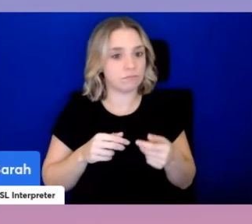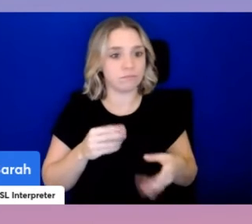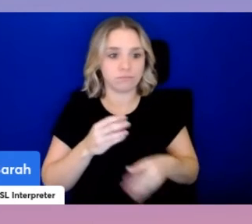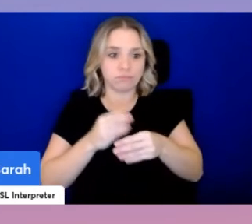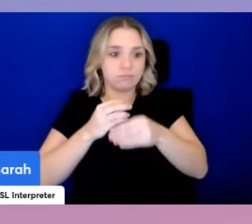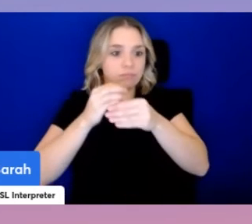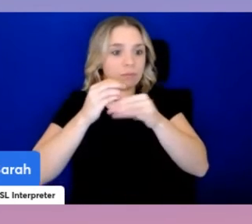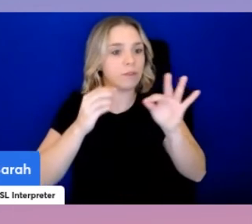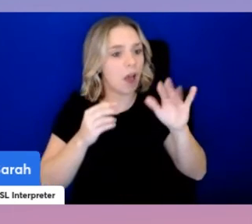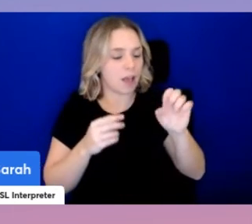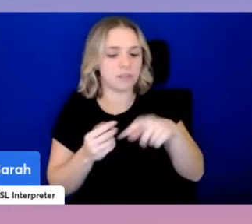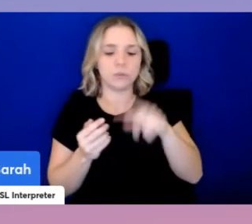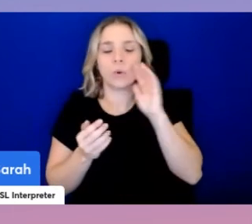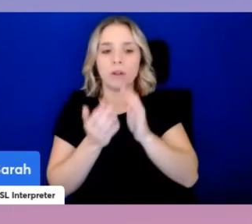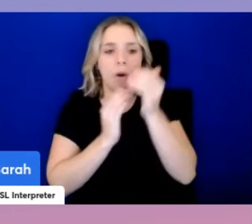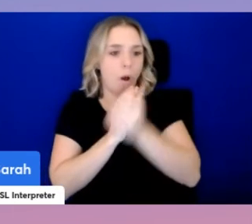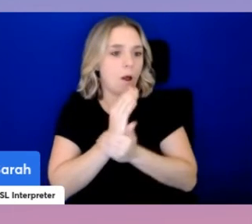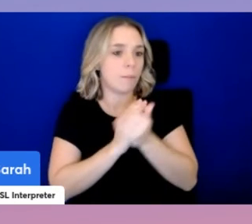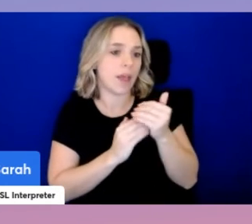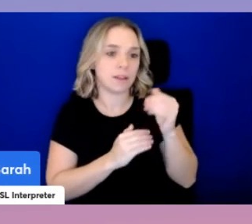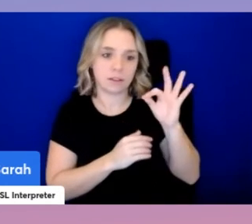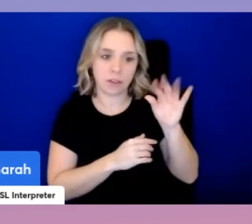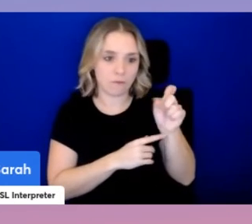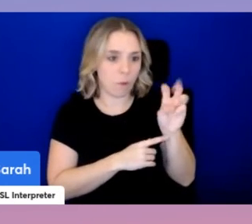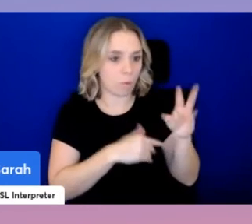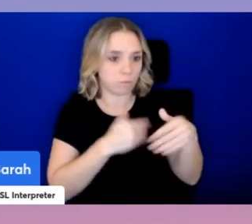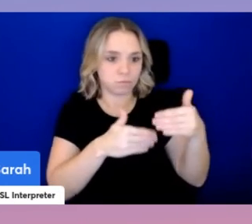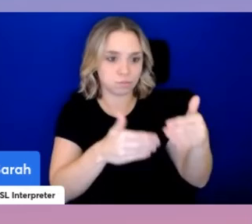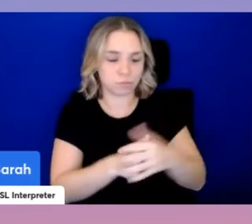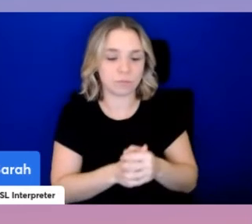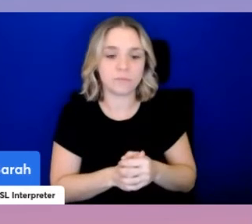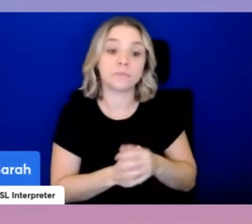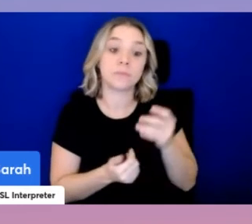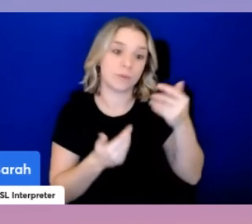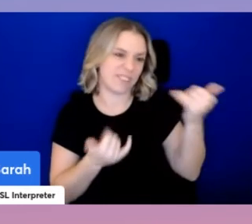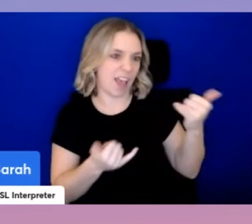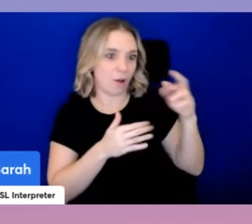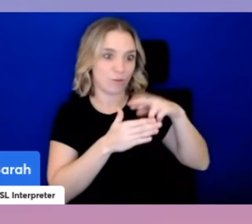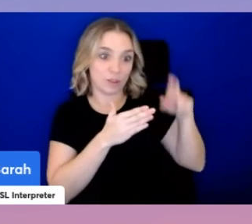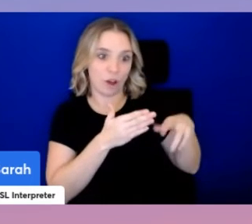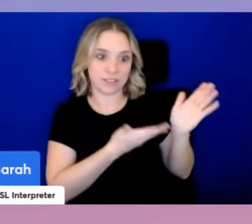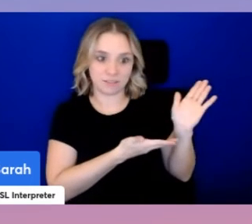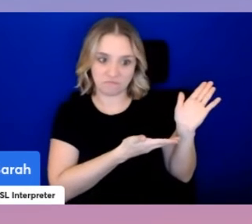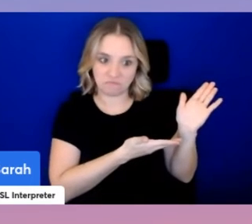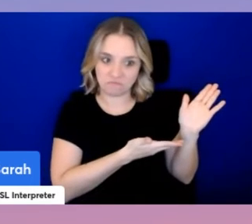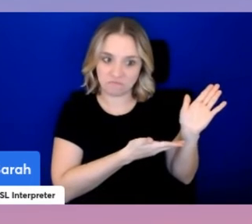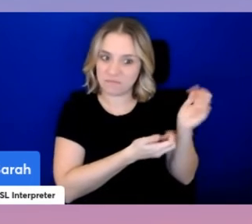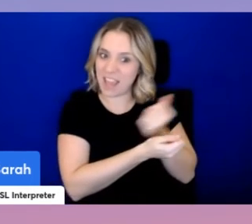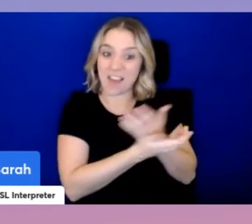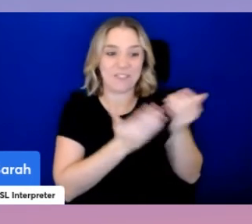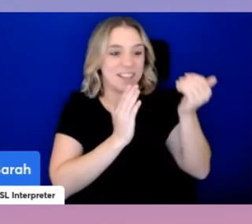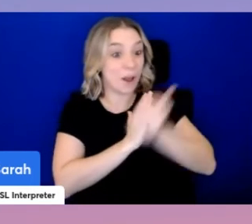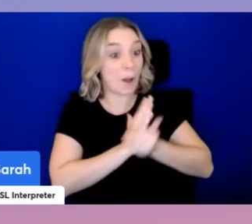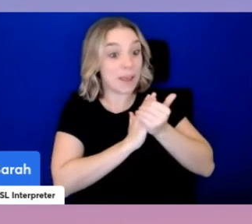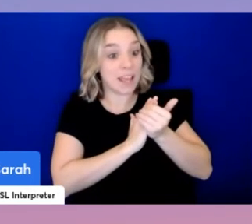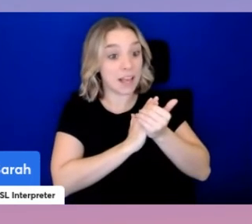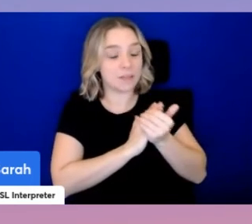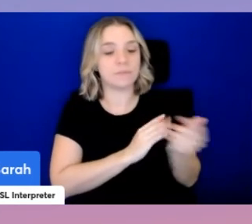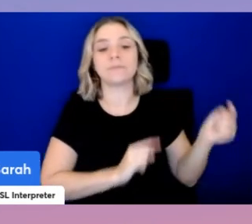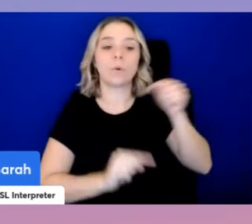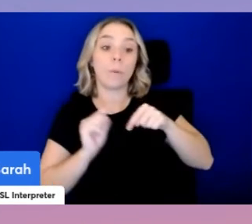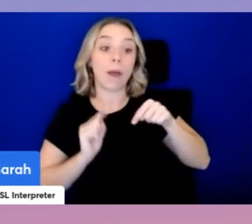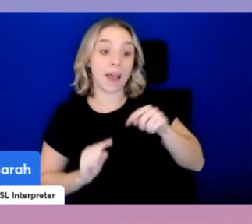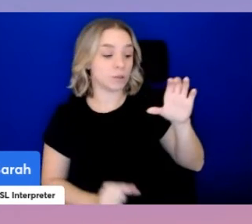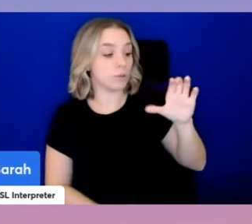flow. And as you can see here, we have the results, right, and everything automated. And if we go back to the